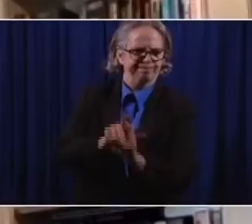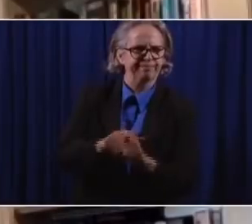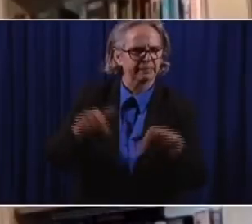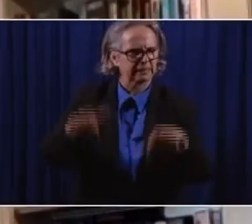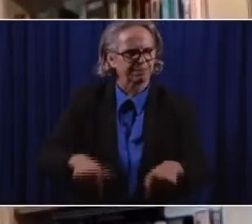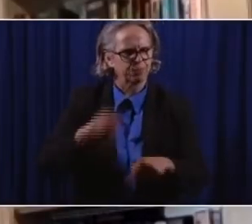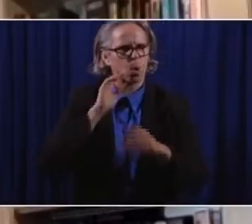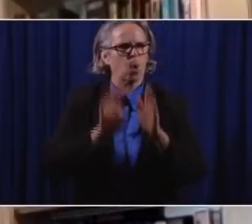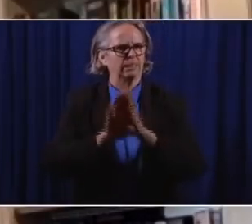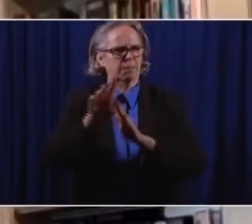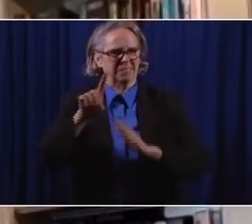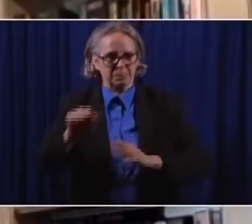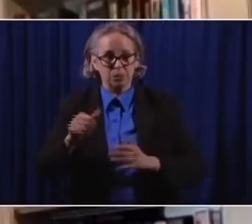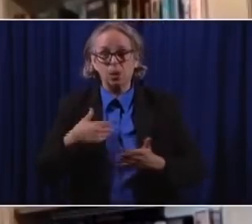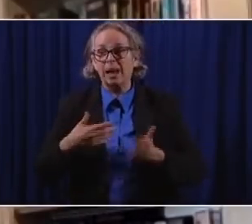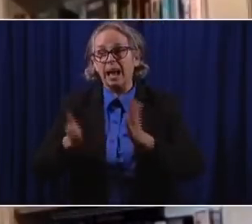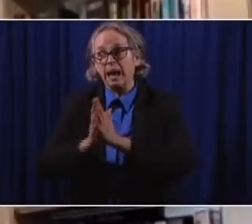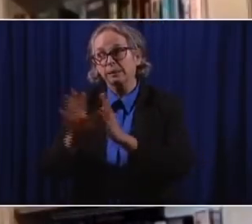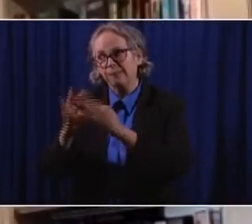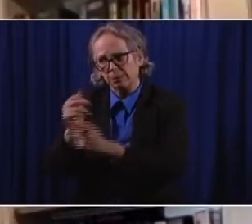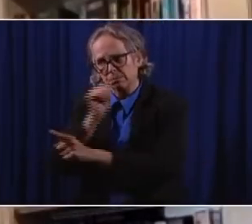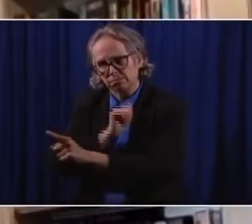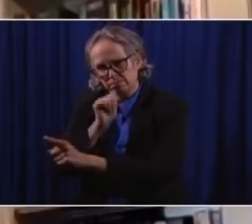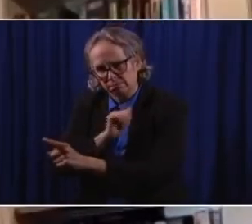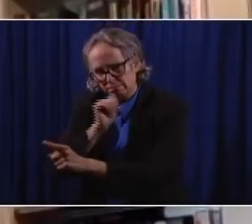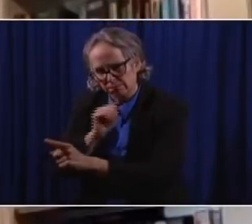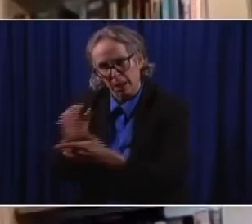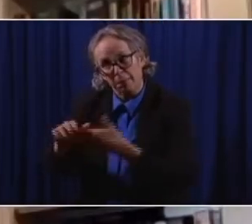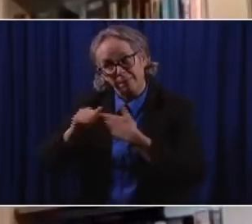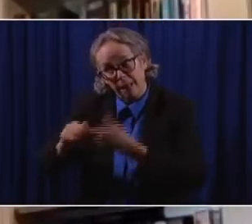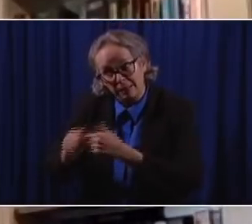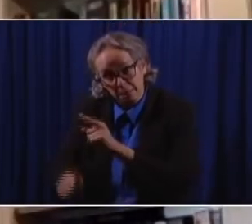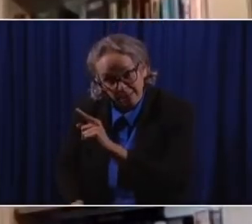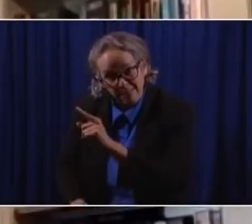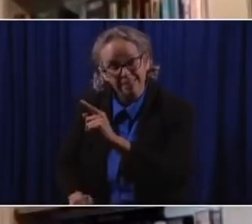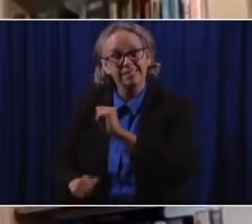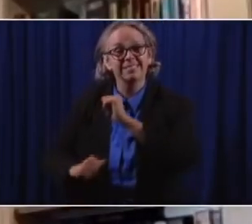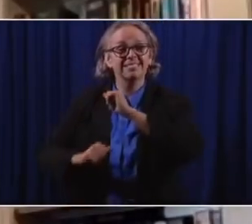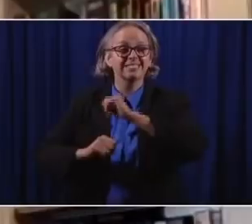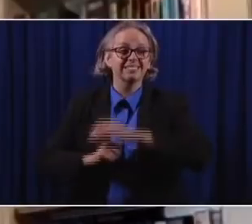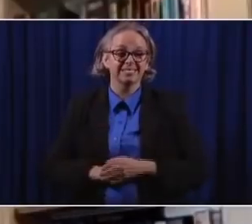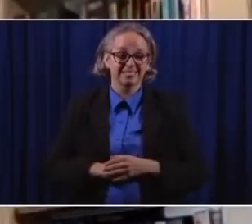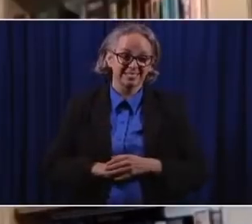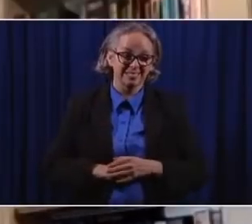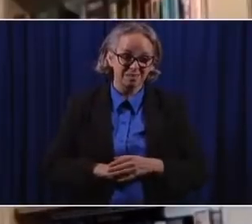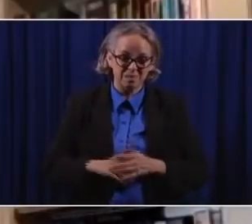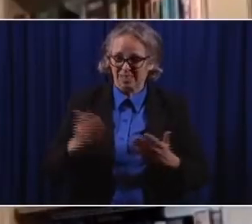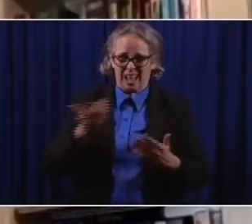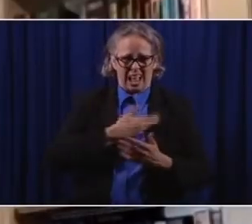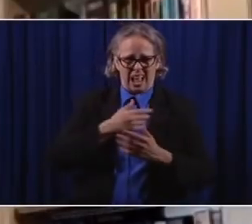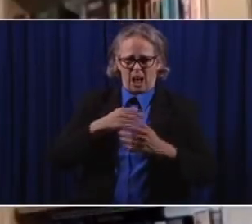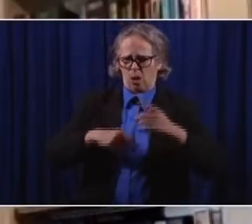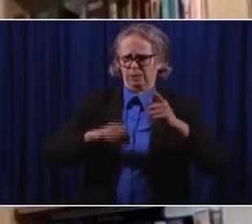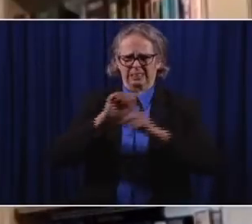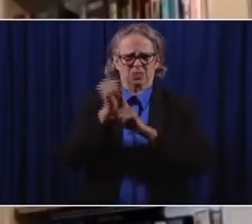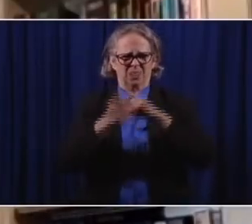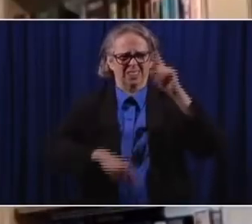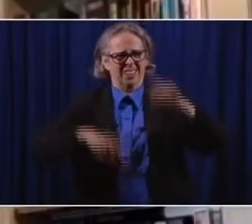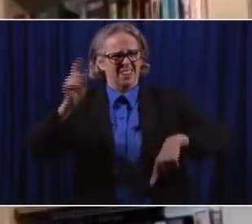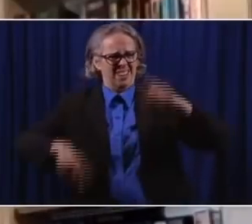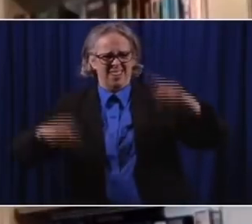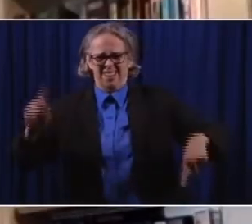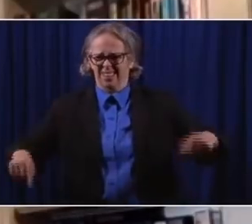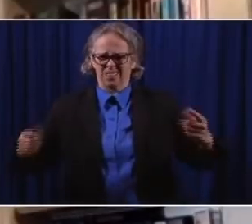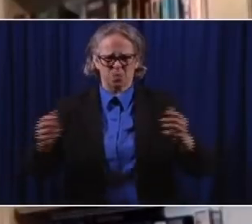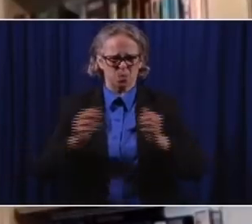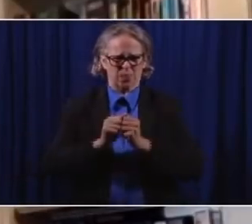a lot of, as you mentioned, Governor, we have so many different types of settings in our intermediate care facilities. So in some cases,